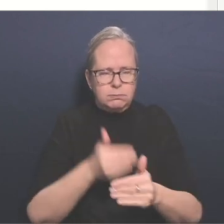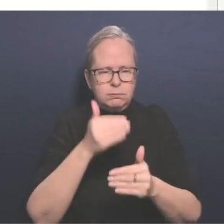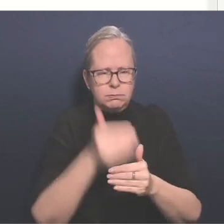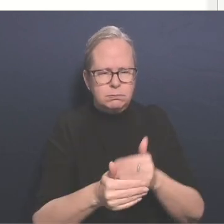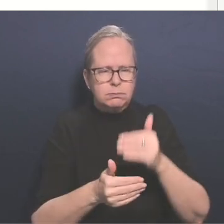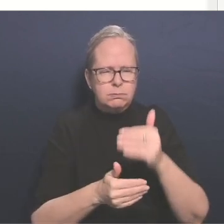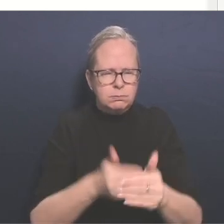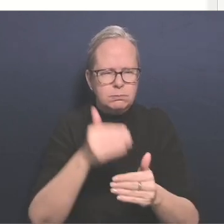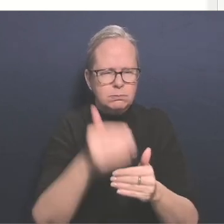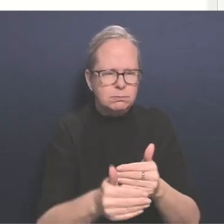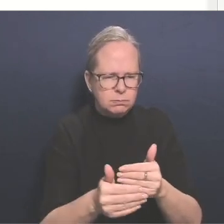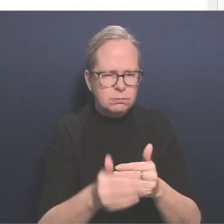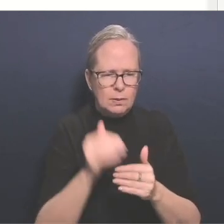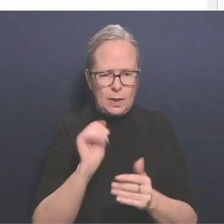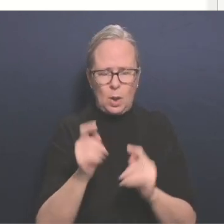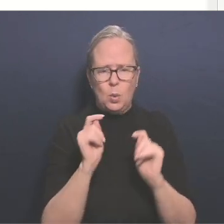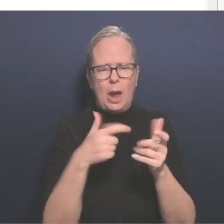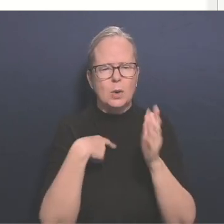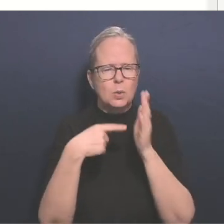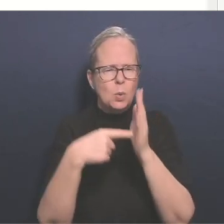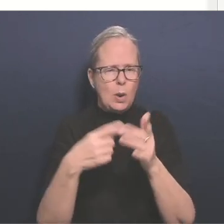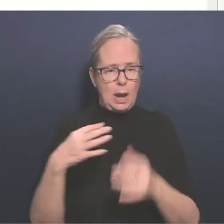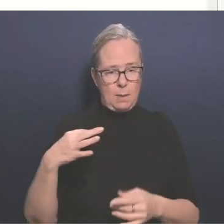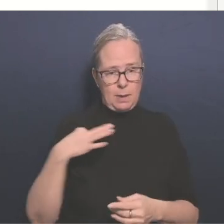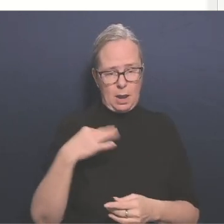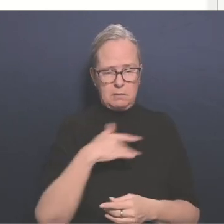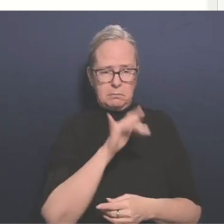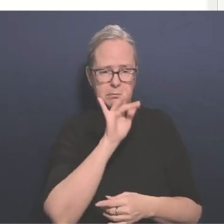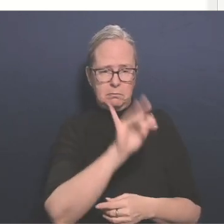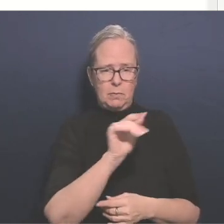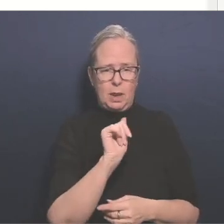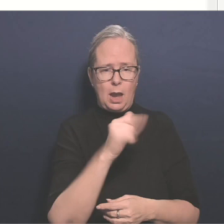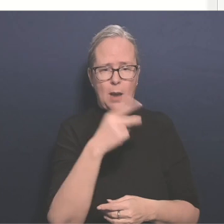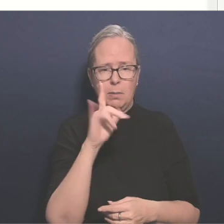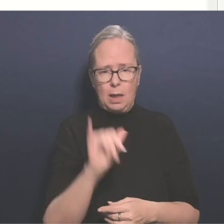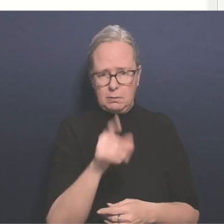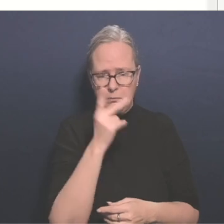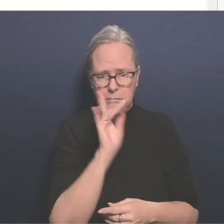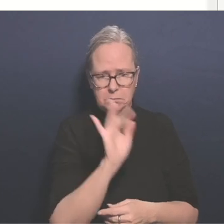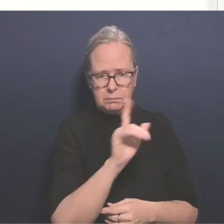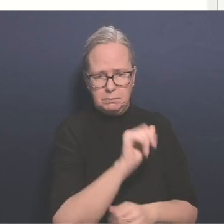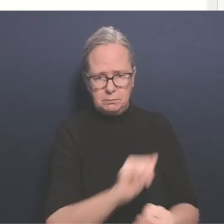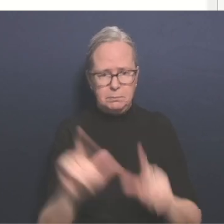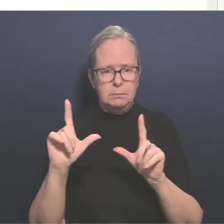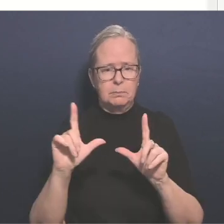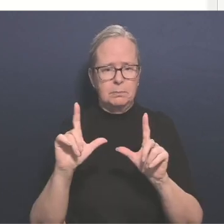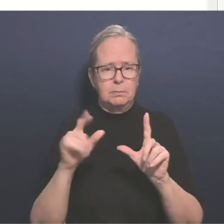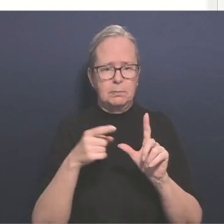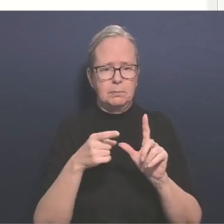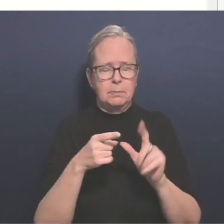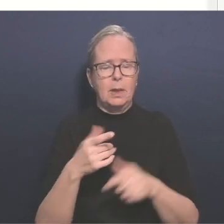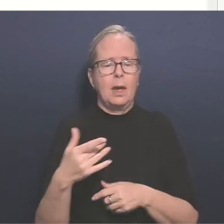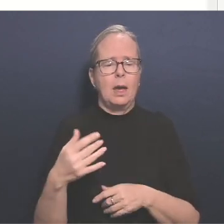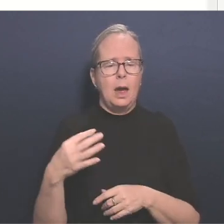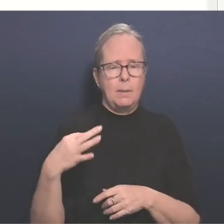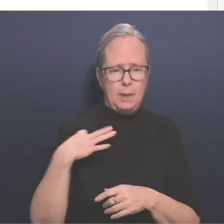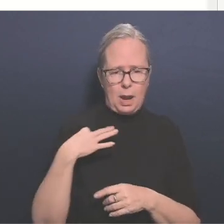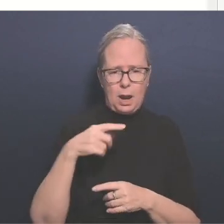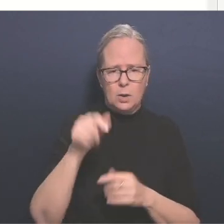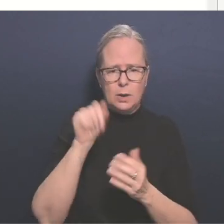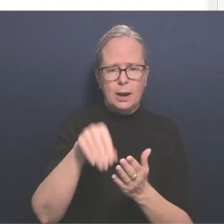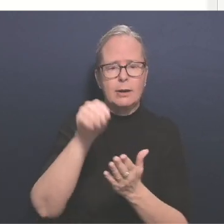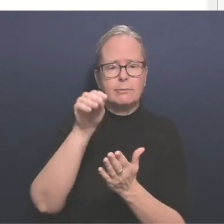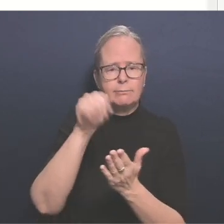at each of these steps. So you can go through the questions and find out if you're encountering these questions, here's